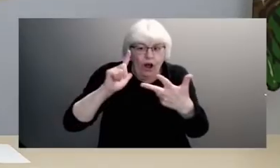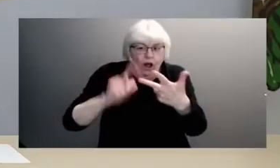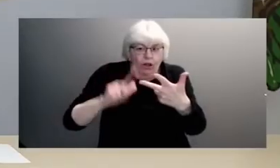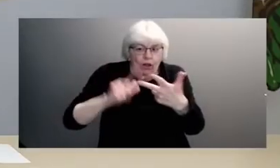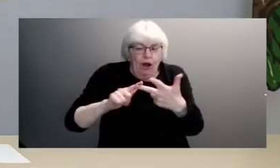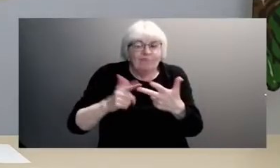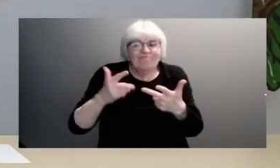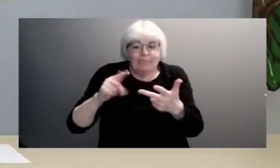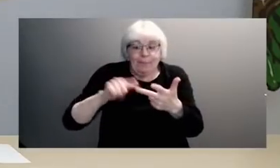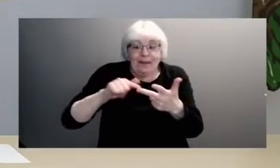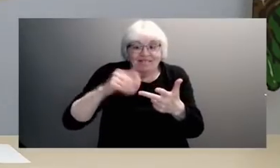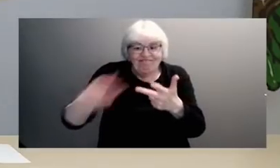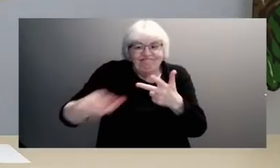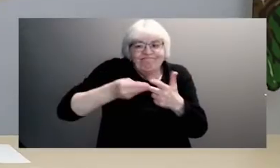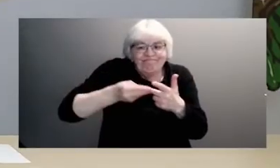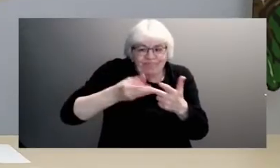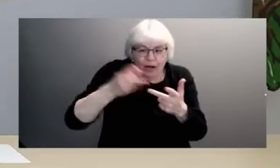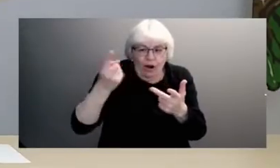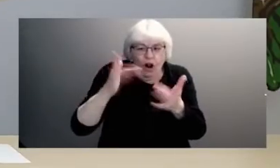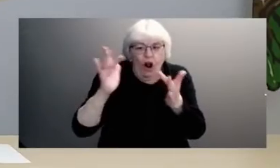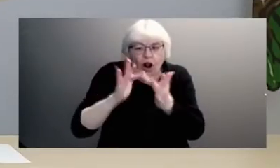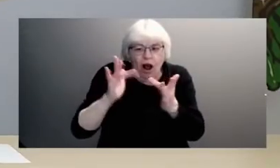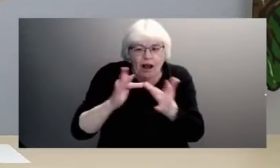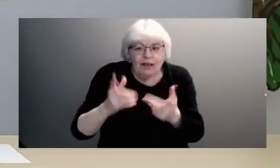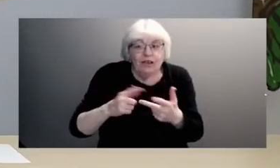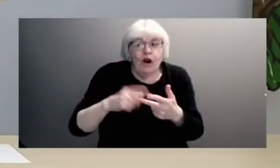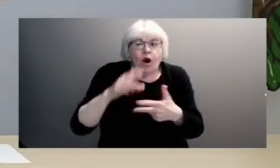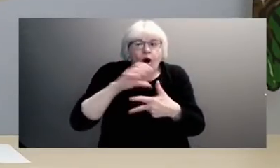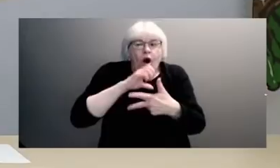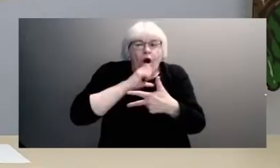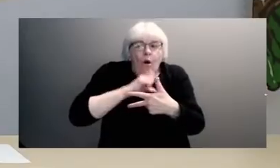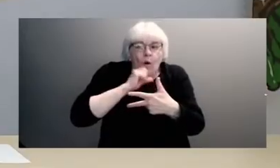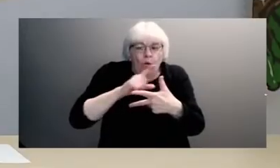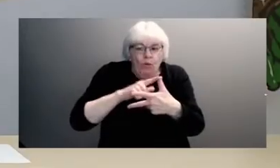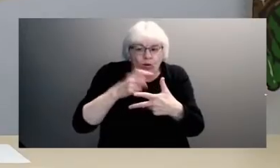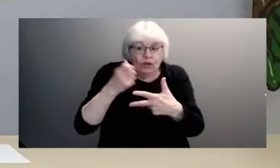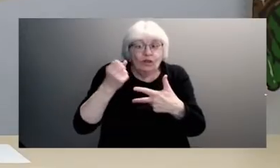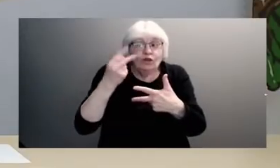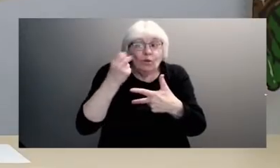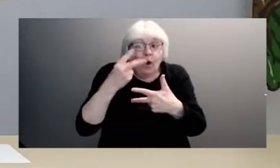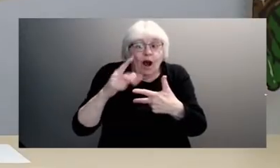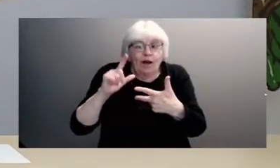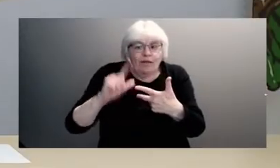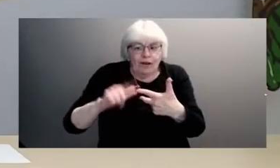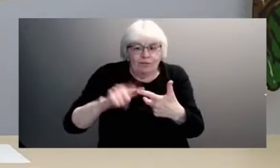in their 60s. Contact tracing is complete, and all are self-isolating.